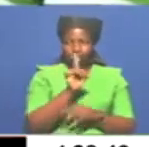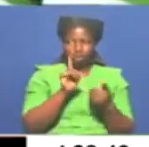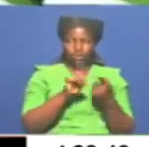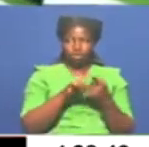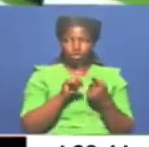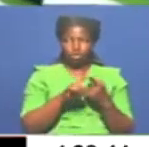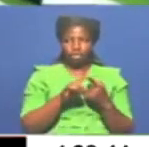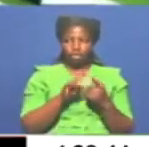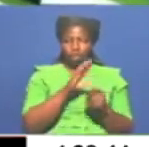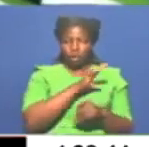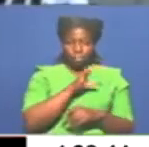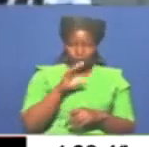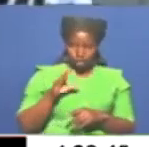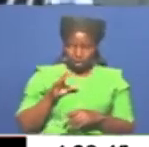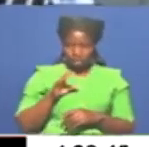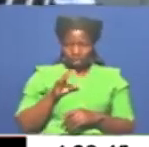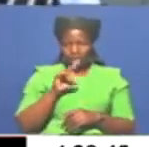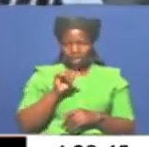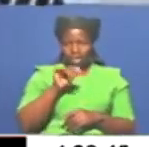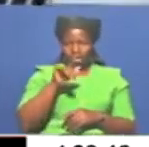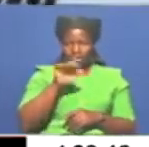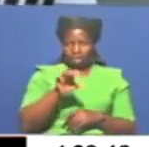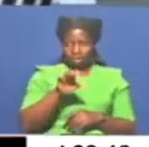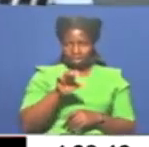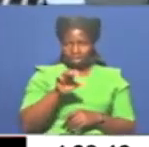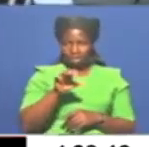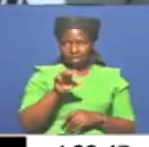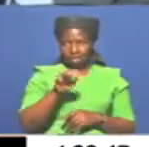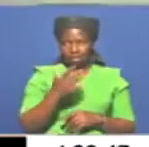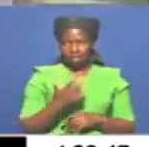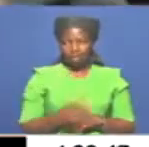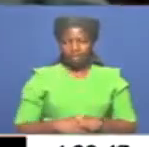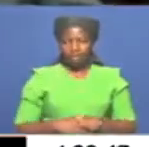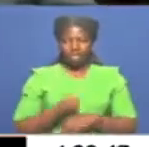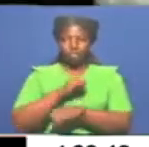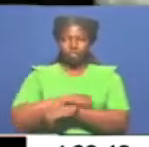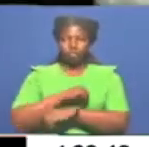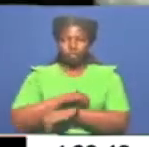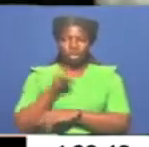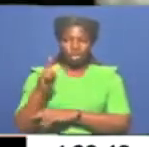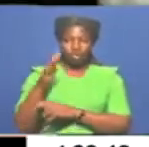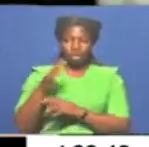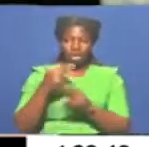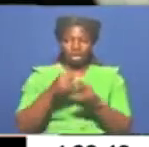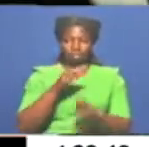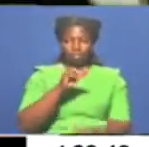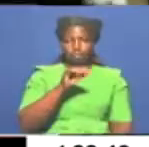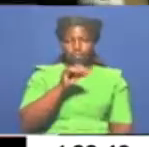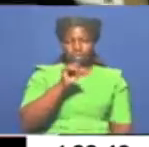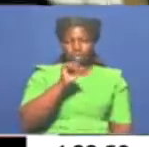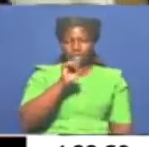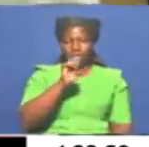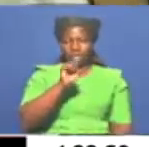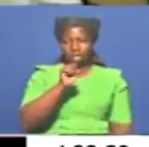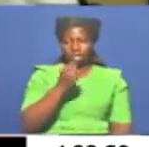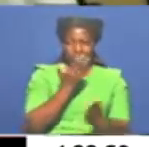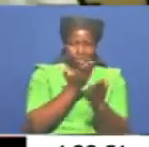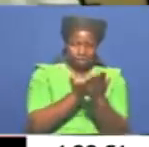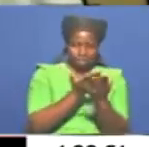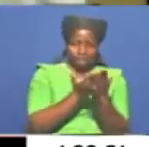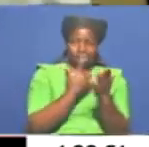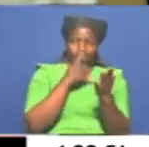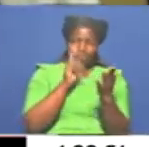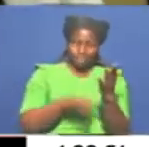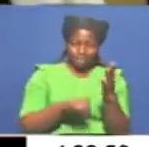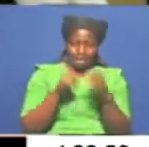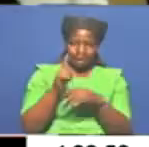Team, the actual acreage has... The school's legal representative, Moses Waweru, submitted that the land which had been set